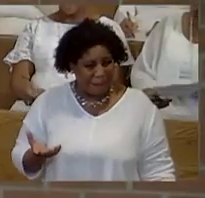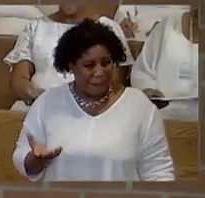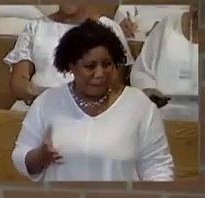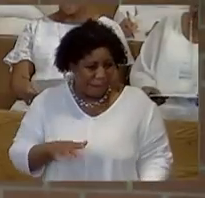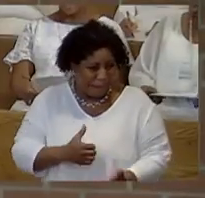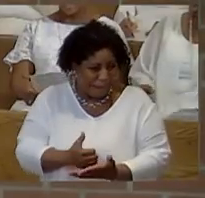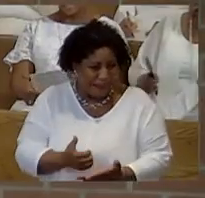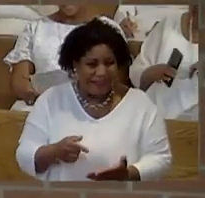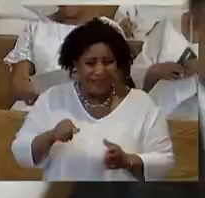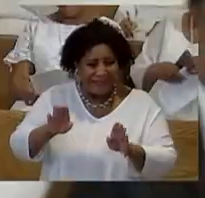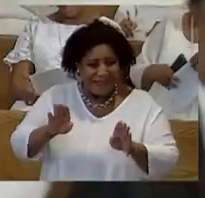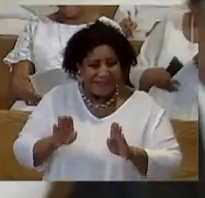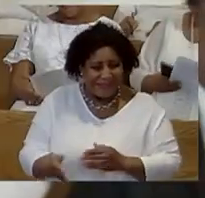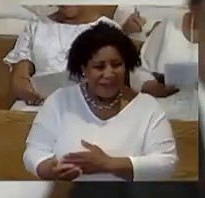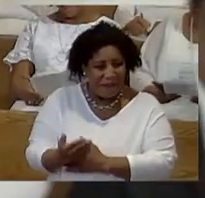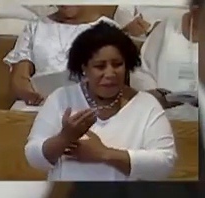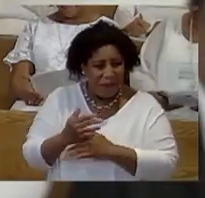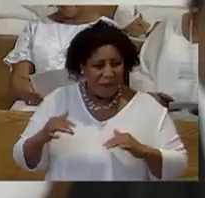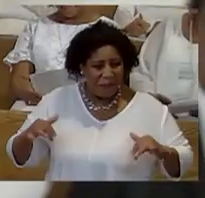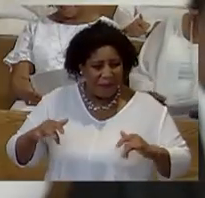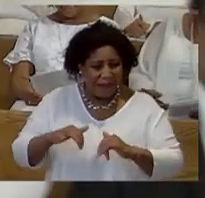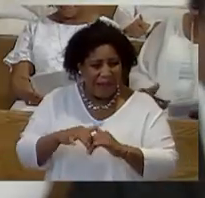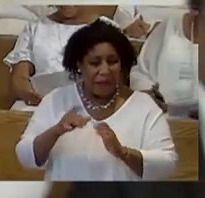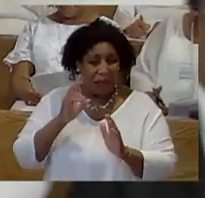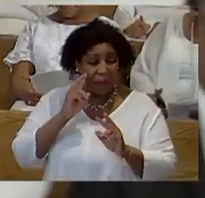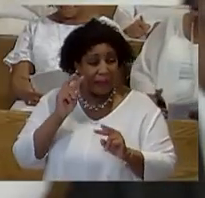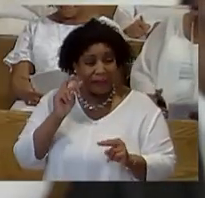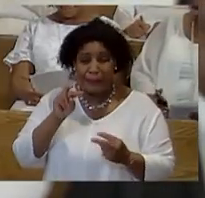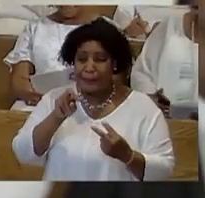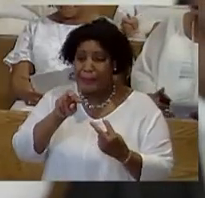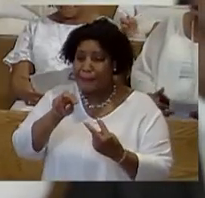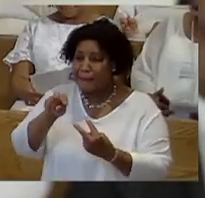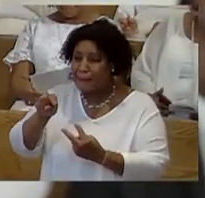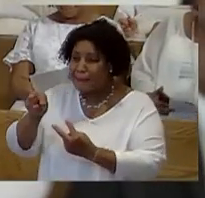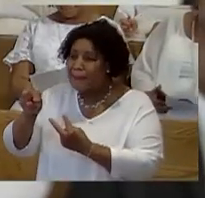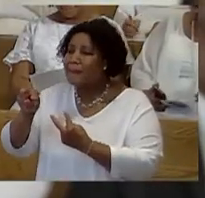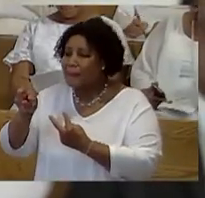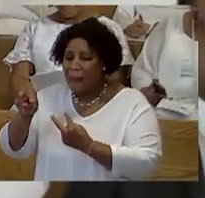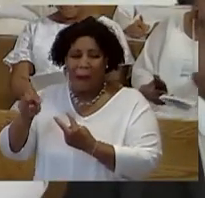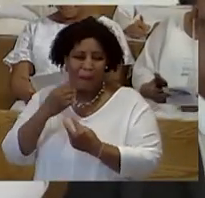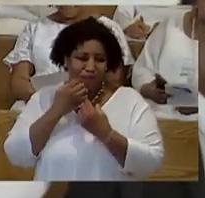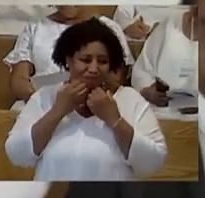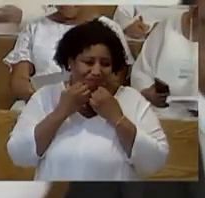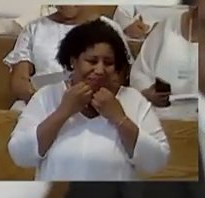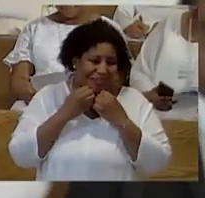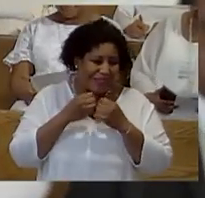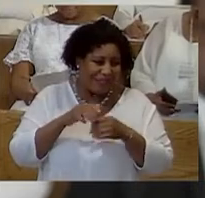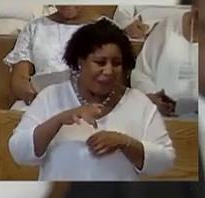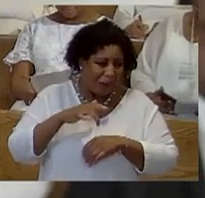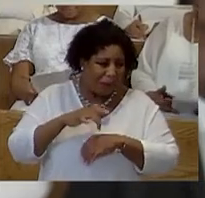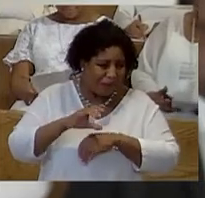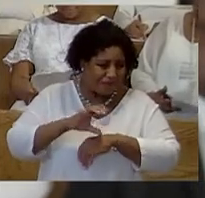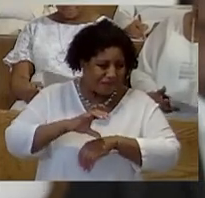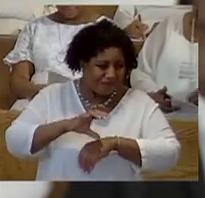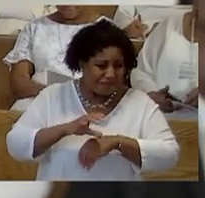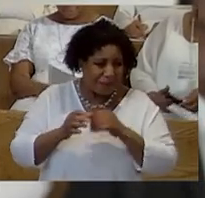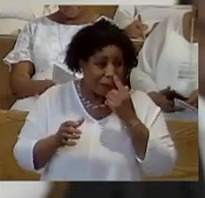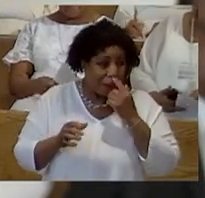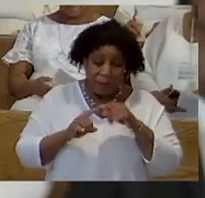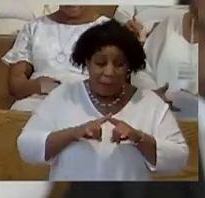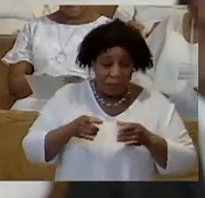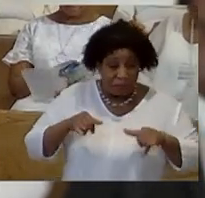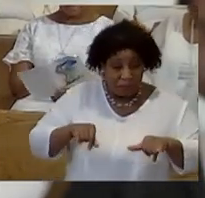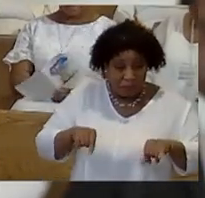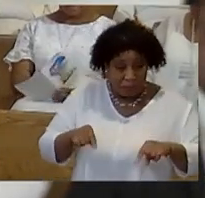so on the Sunday, as we gather, we see each other and we are gathering in the sacred space together. But while we are yet